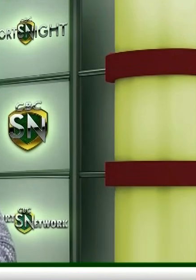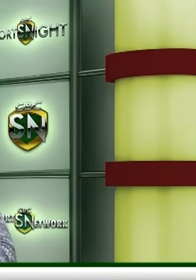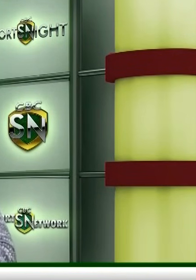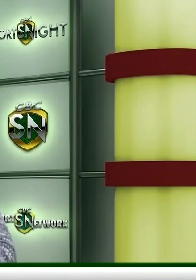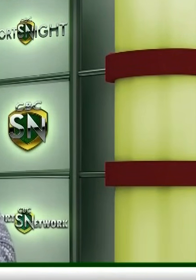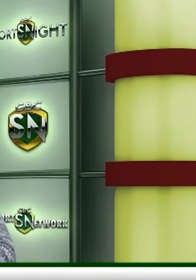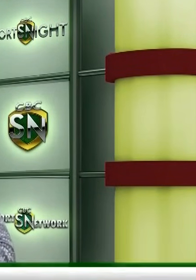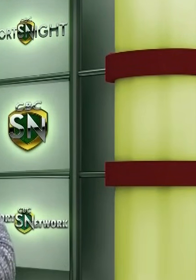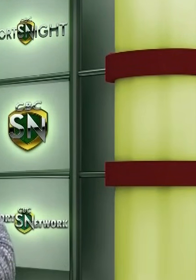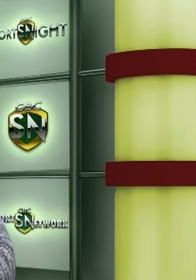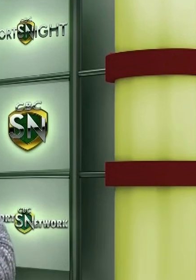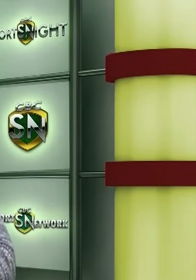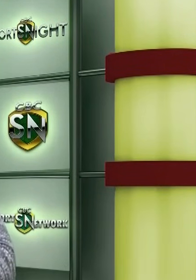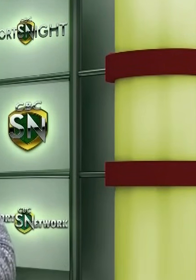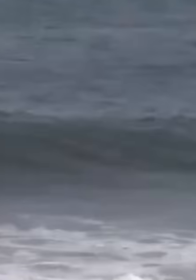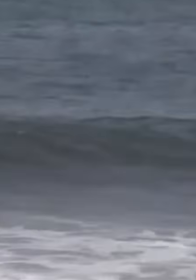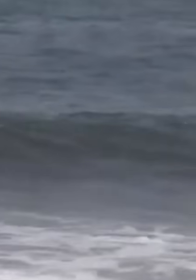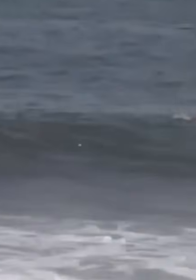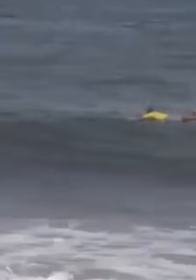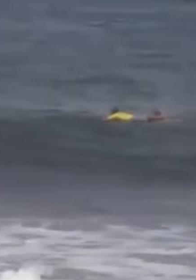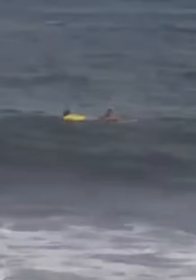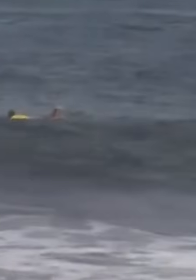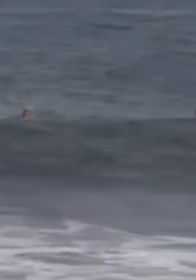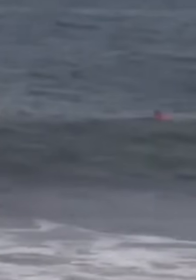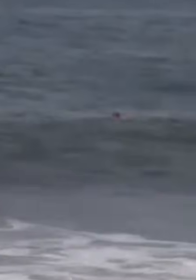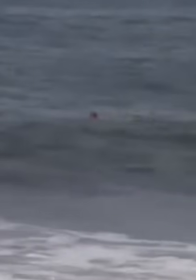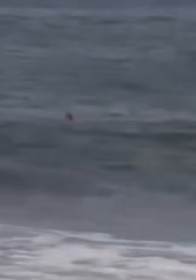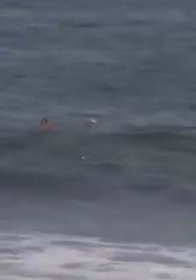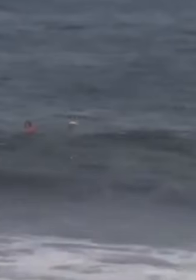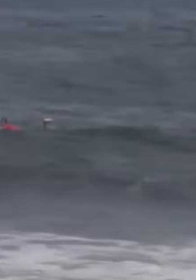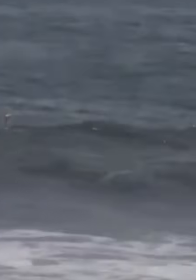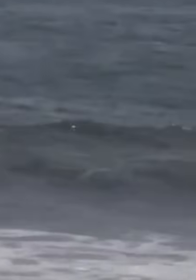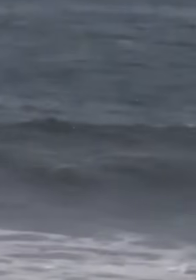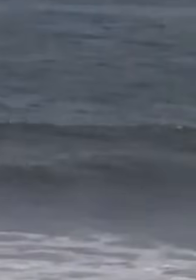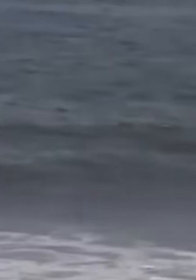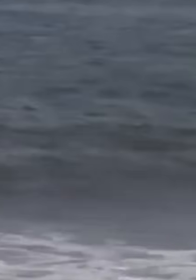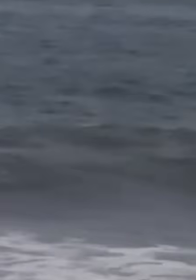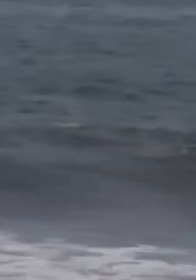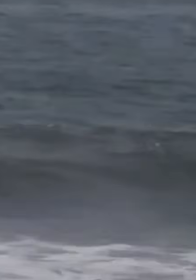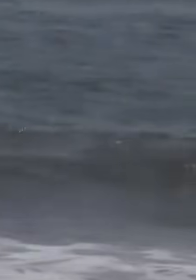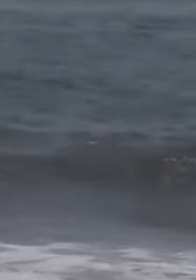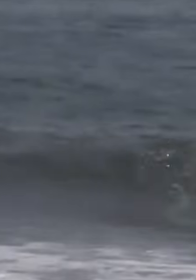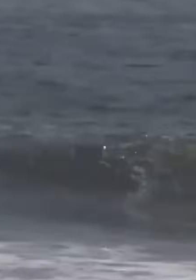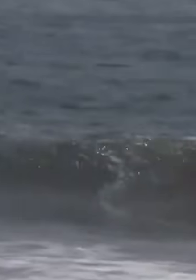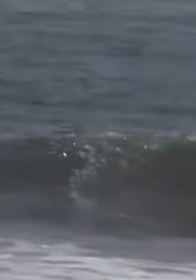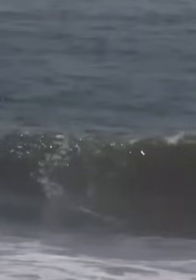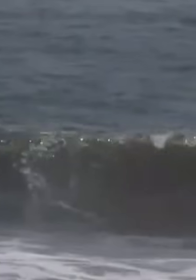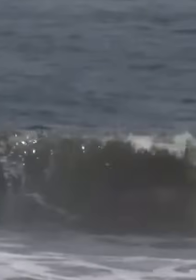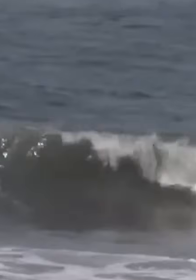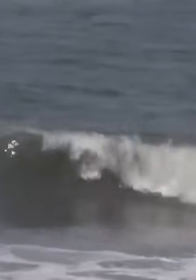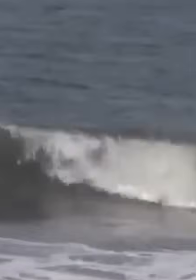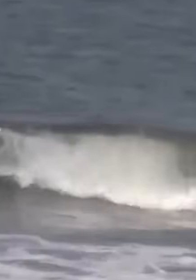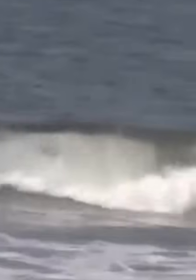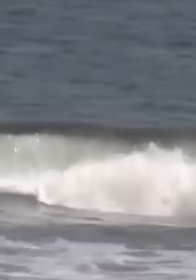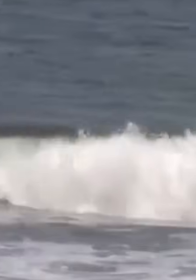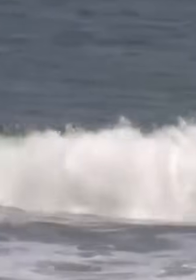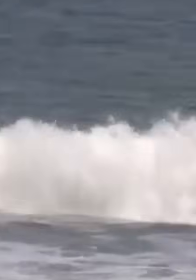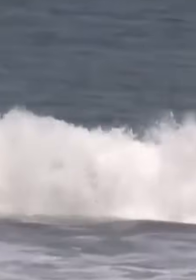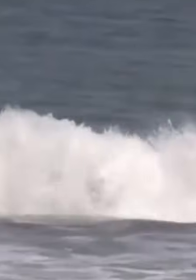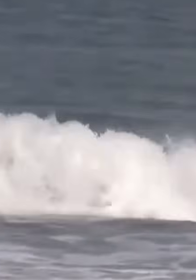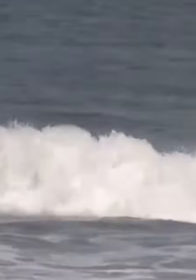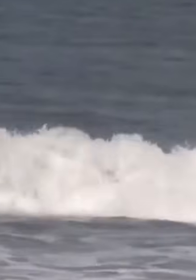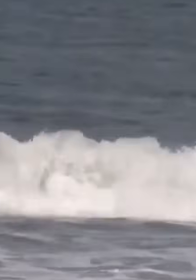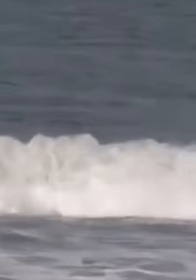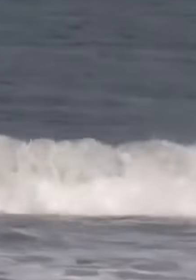finished 9th in the men's longboard competition at the Pan American Surfing Games in Guatemala. Surfing in the final heat of the quarterfinals,